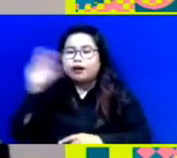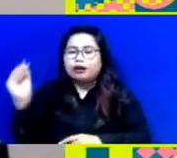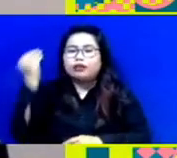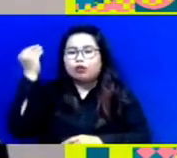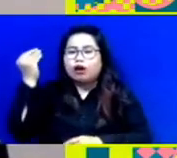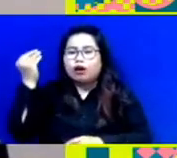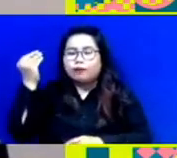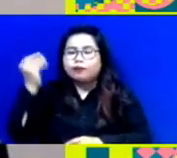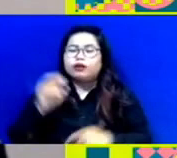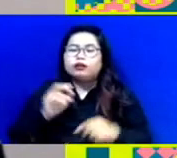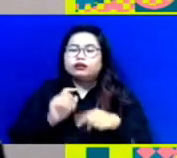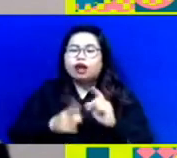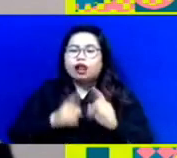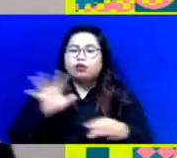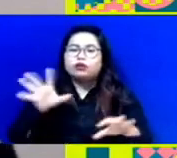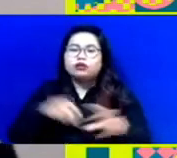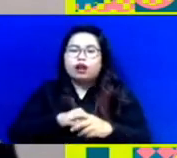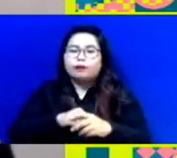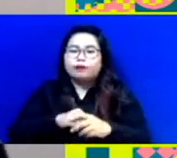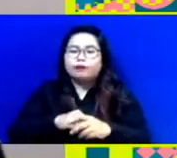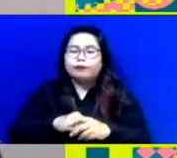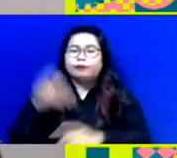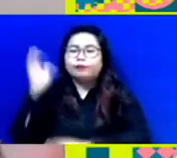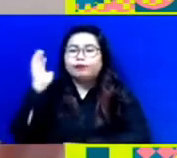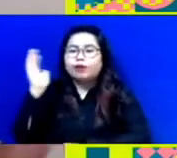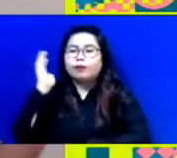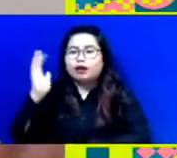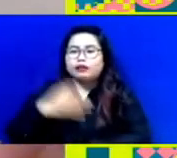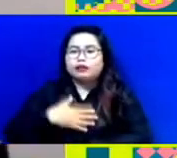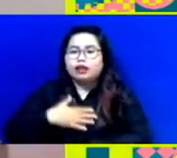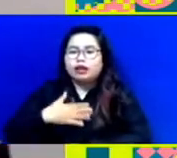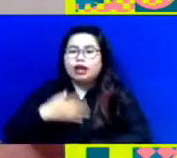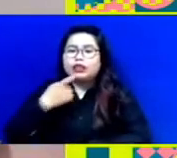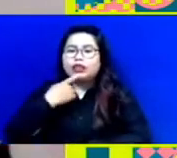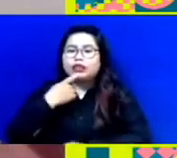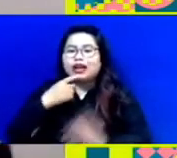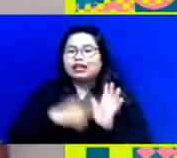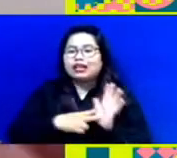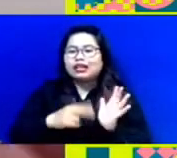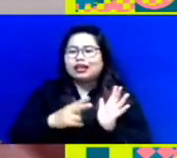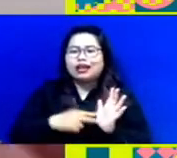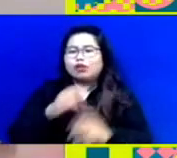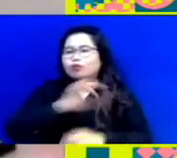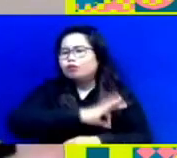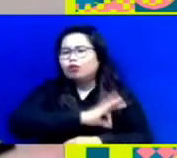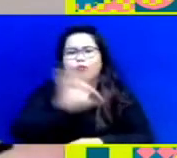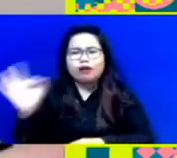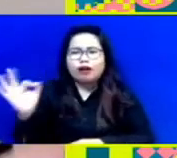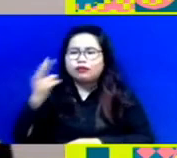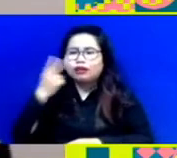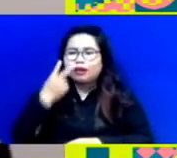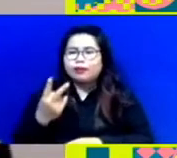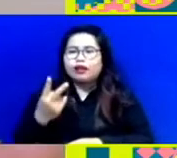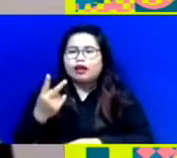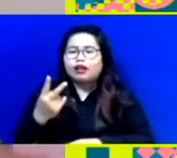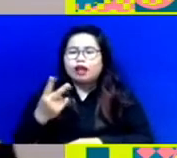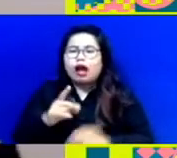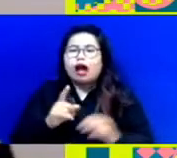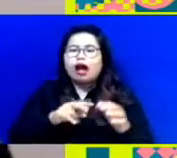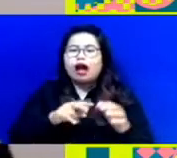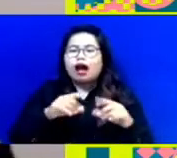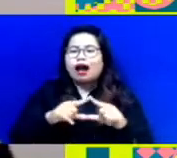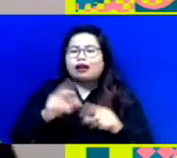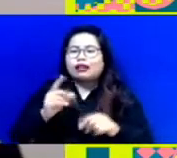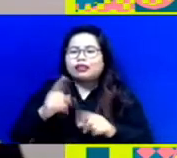values, I rarely have I heard such a concrete, specific, and practical articulation of what it means to